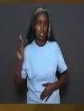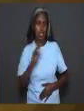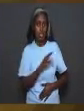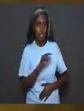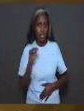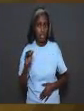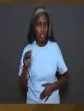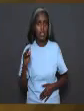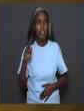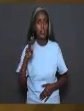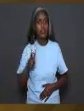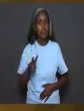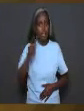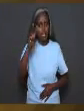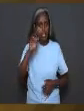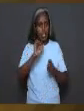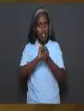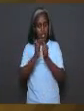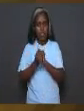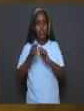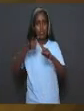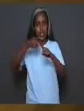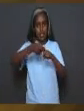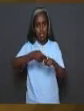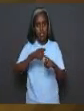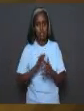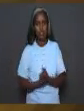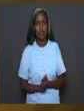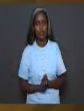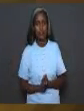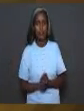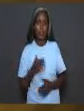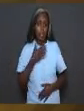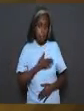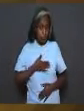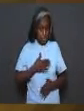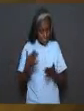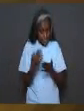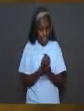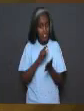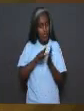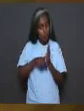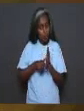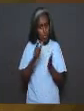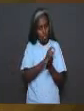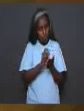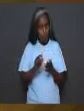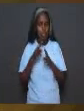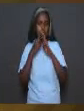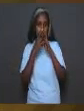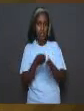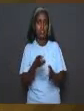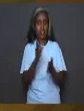a vertical transverse axis? Please take a moment to write your answer